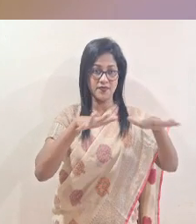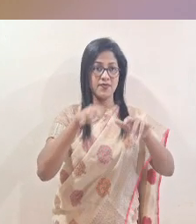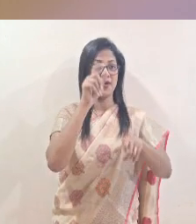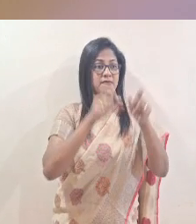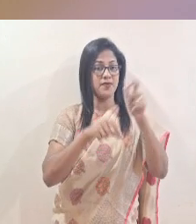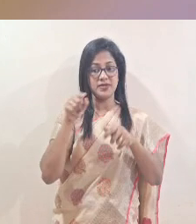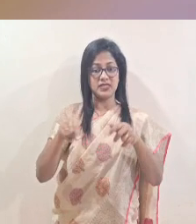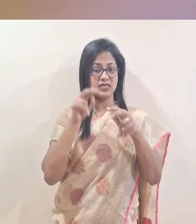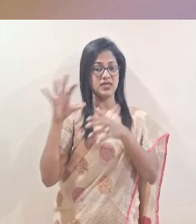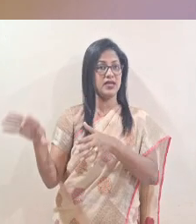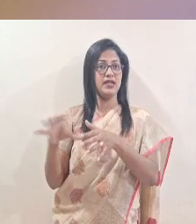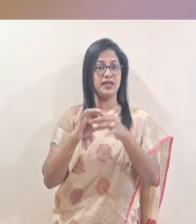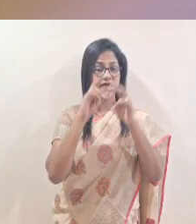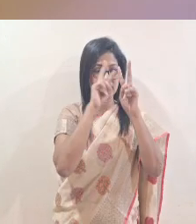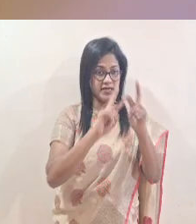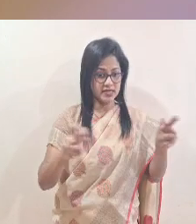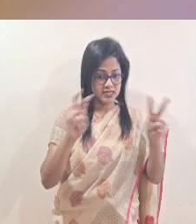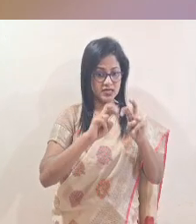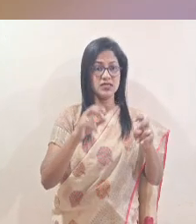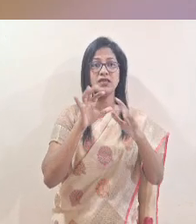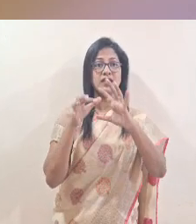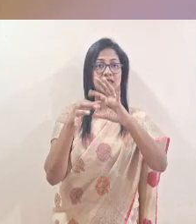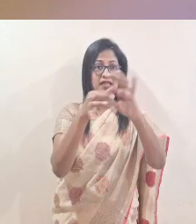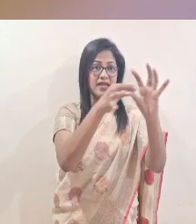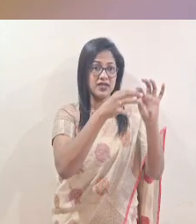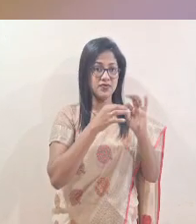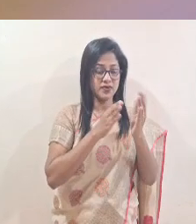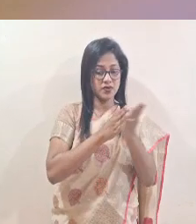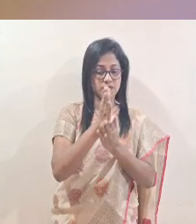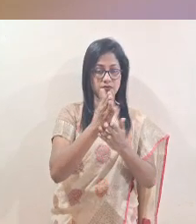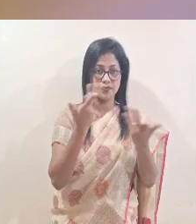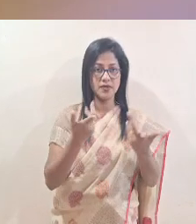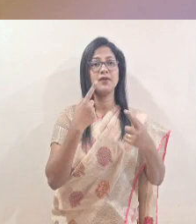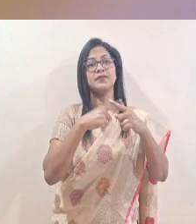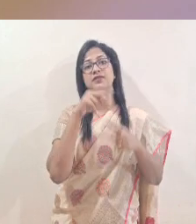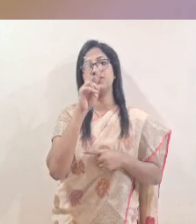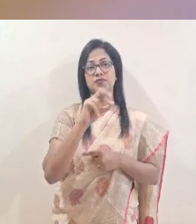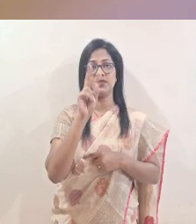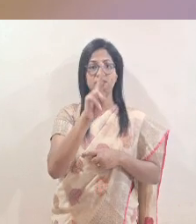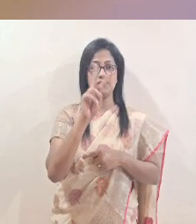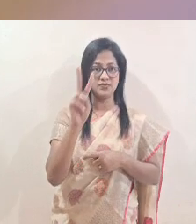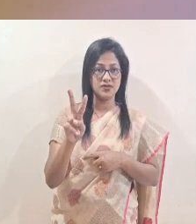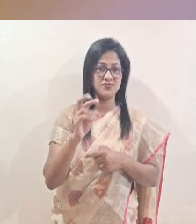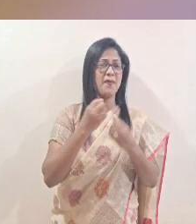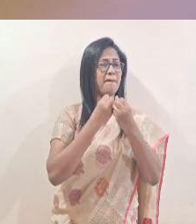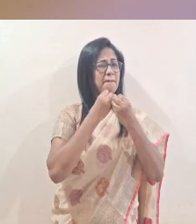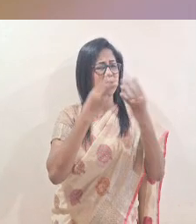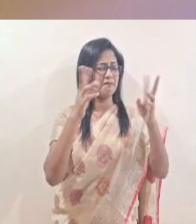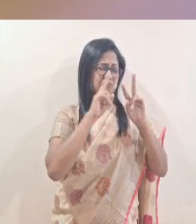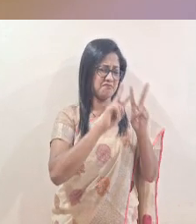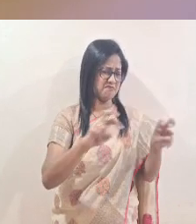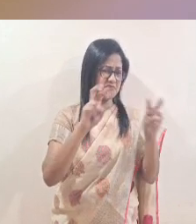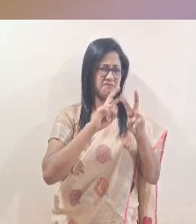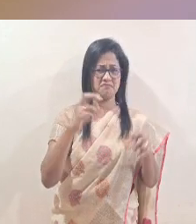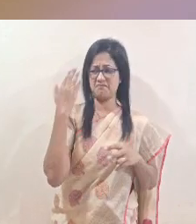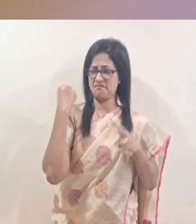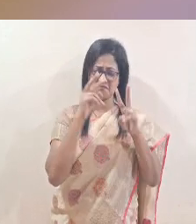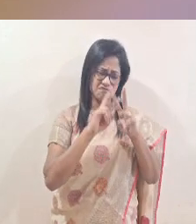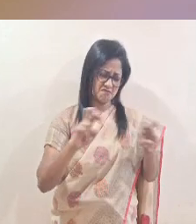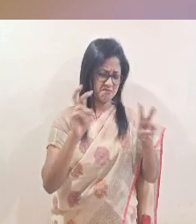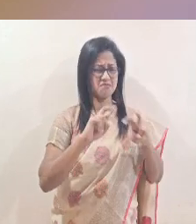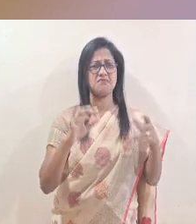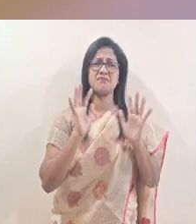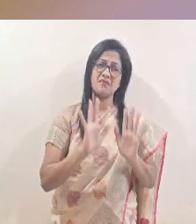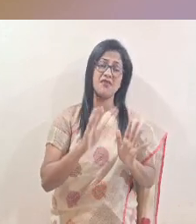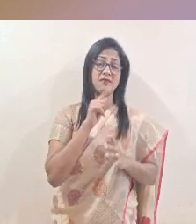I have done to identify the network patterns. And 2022 actually, a lot of studies happened in recent